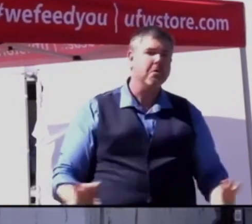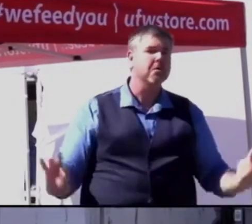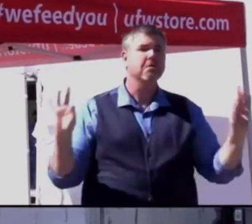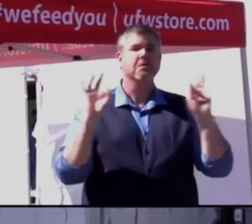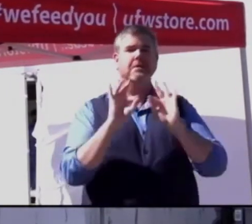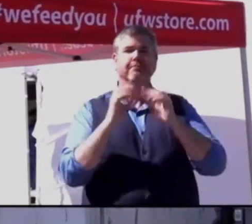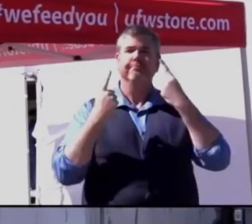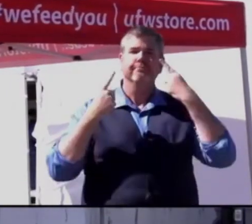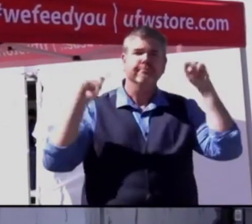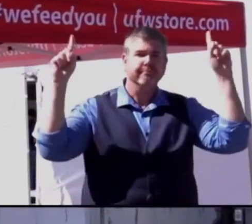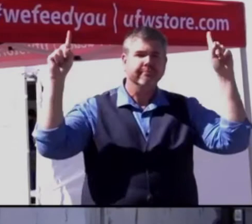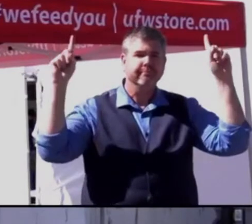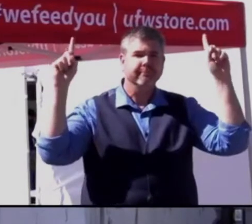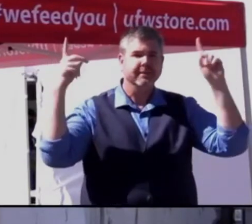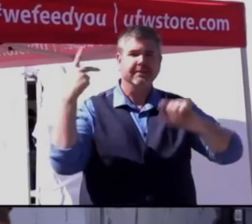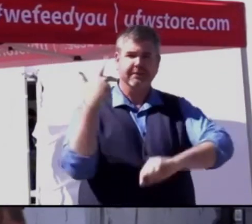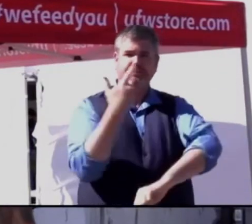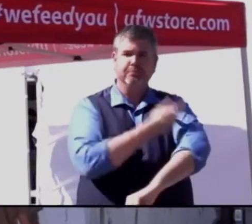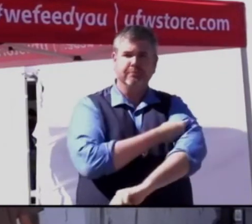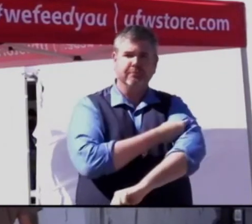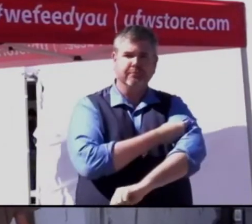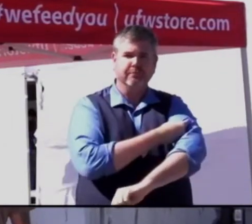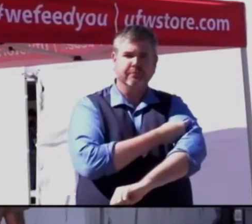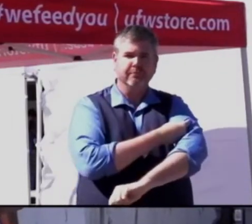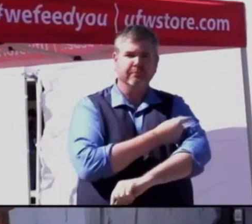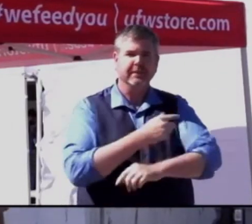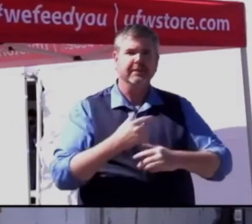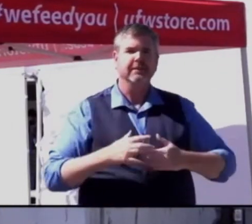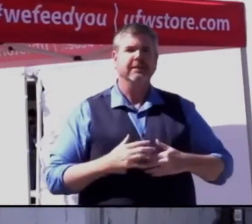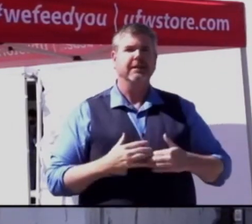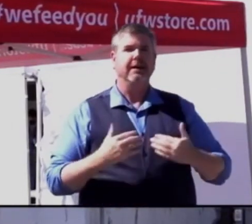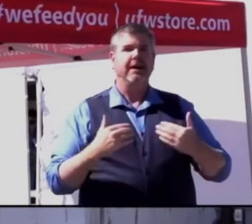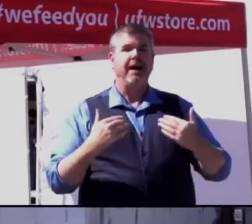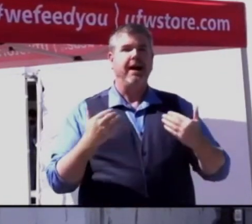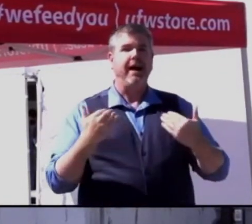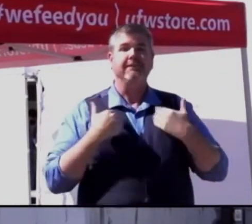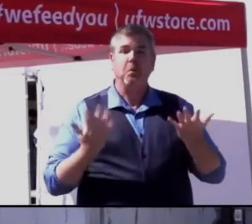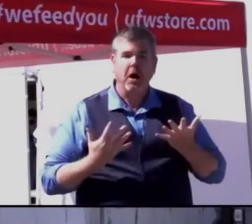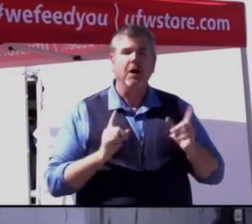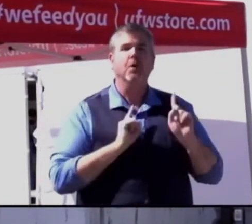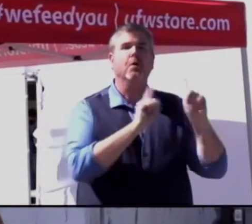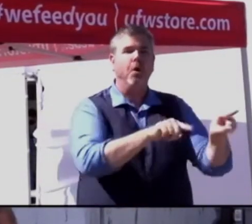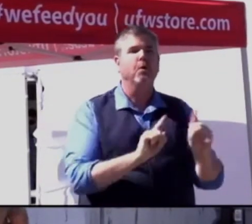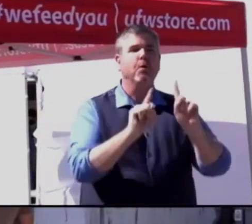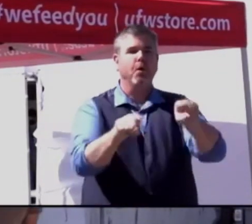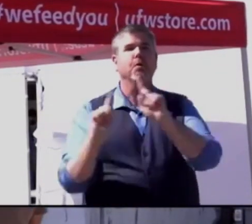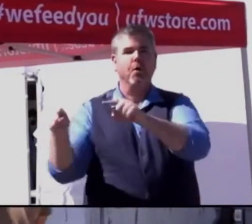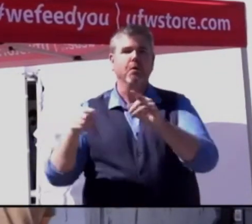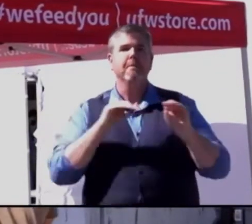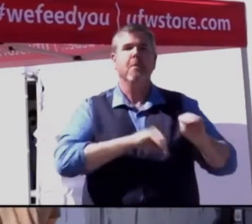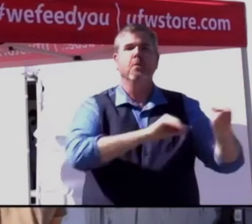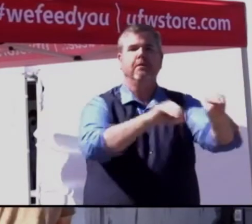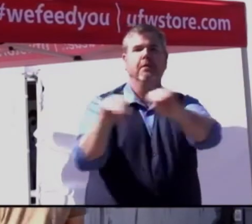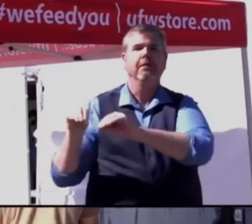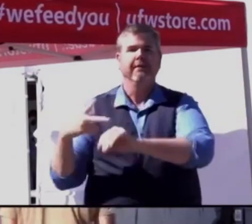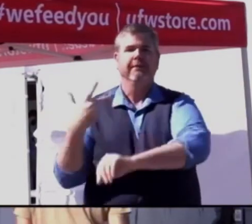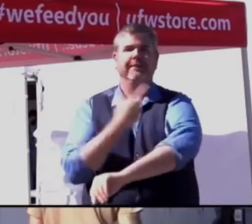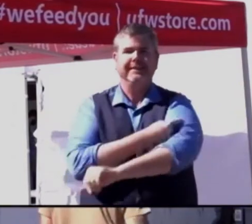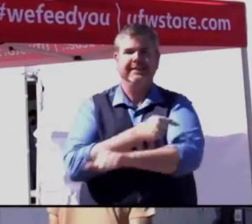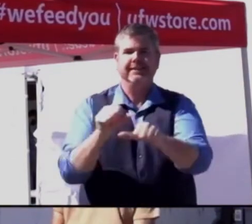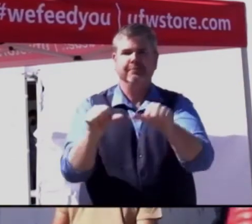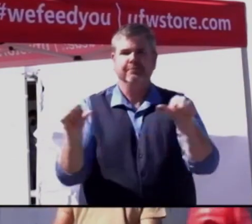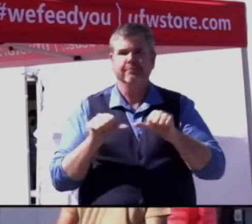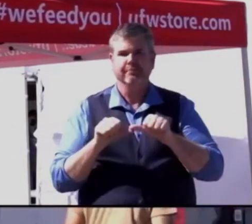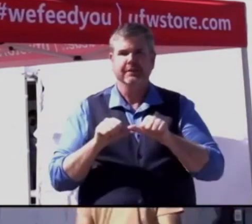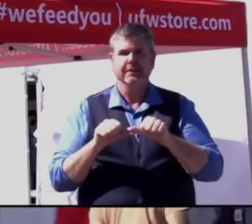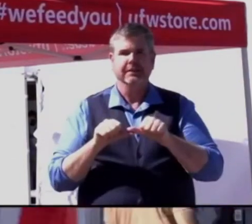the shots where they need to go is having the vaccine be mobile and moving to where the people are rather than setting up a big site and expecting everybody to come there. Is this